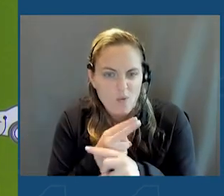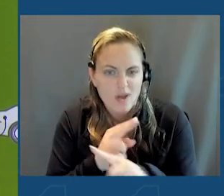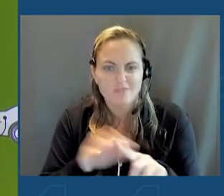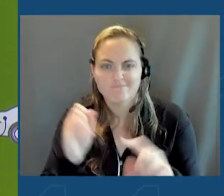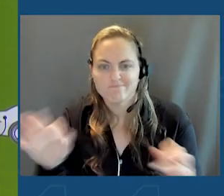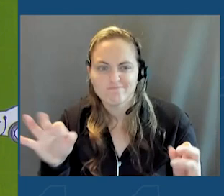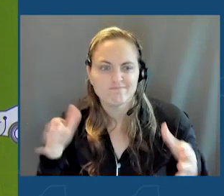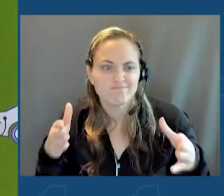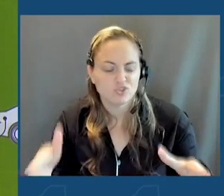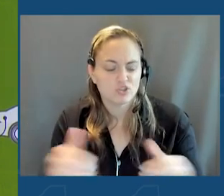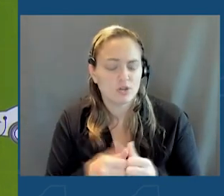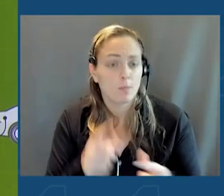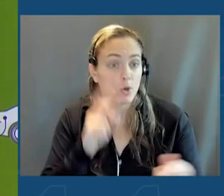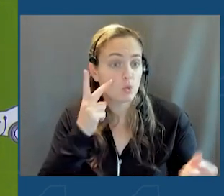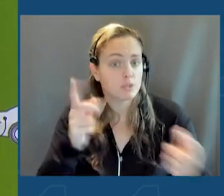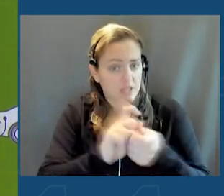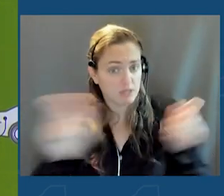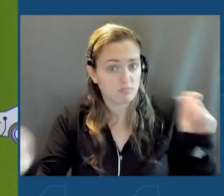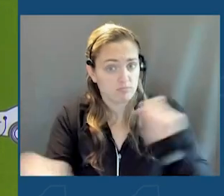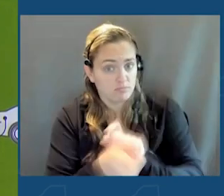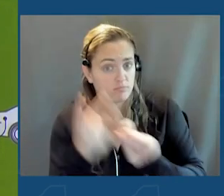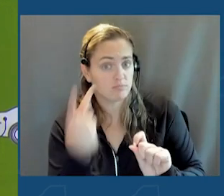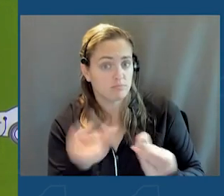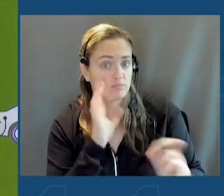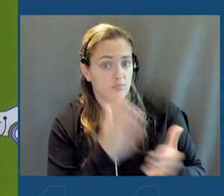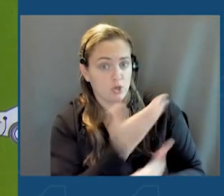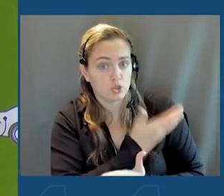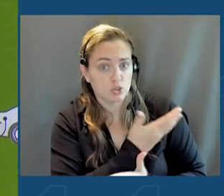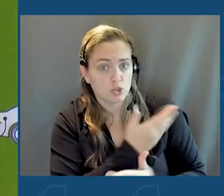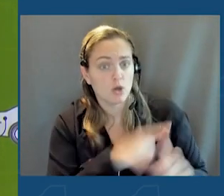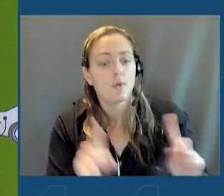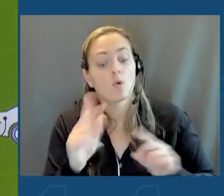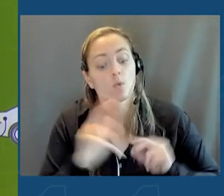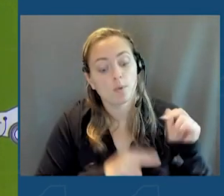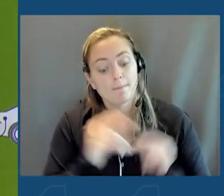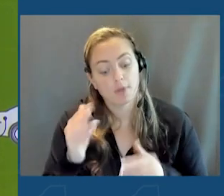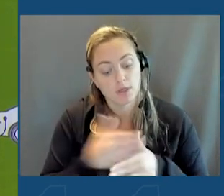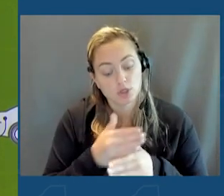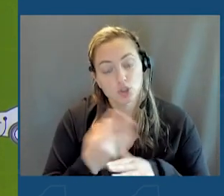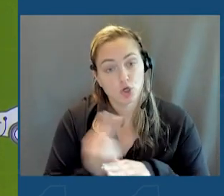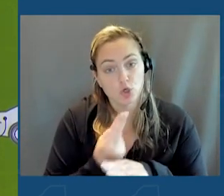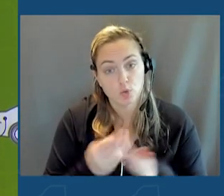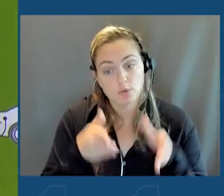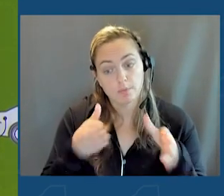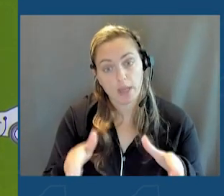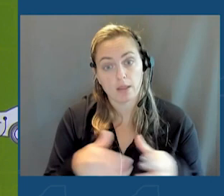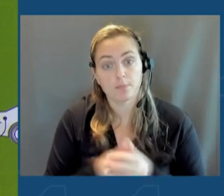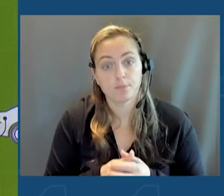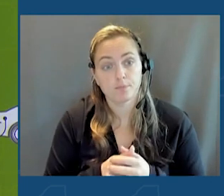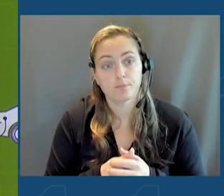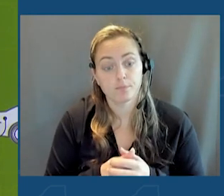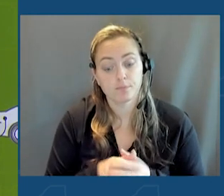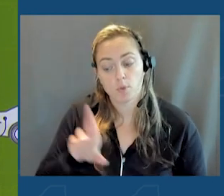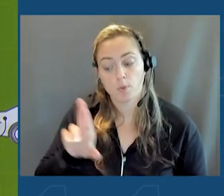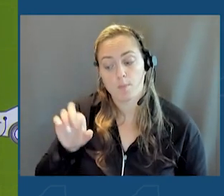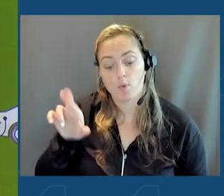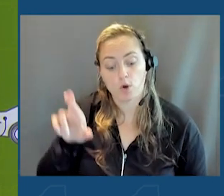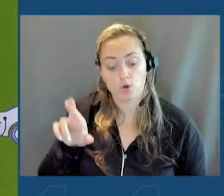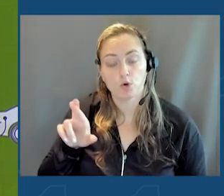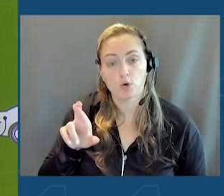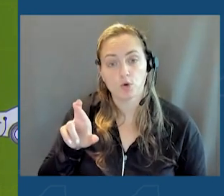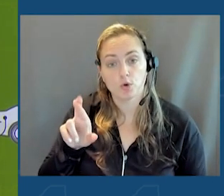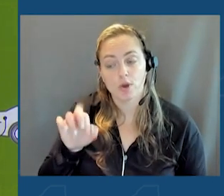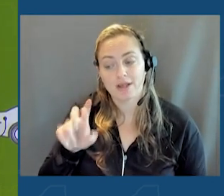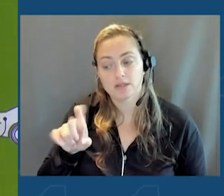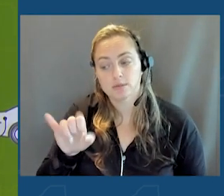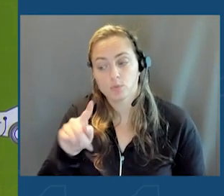the transformation we're talking about. We've also built a shared use path under the Bruckner Expressway, connecting Garrison